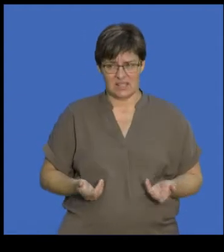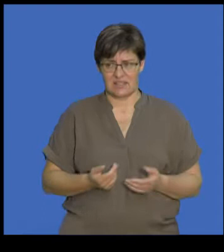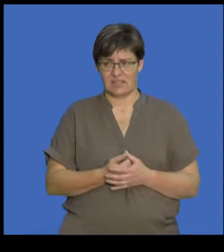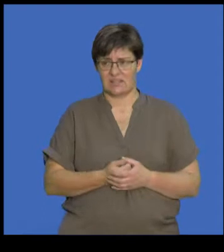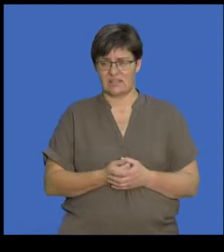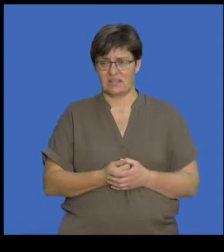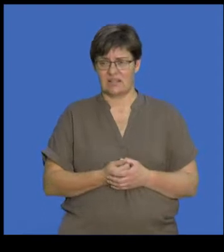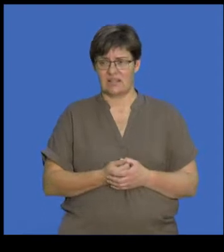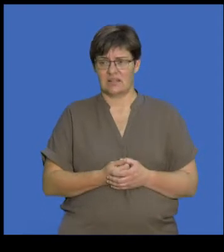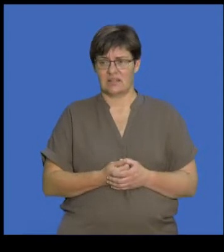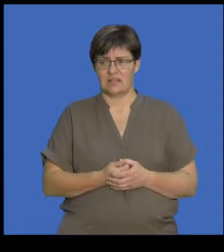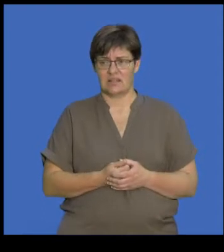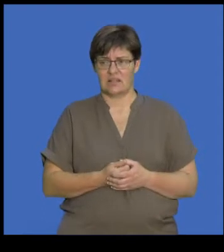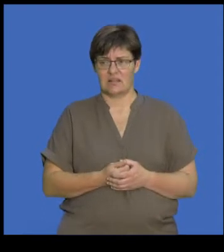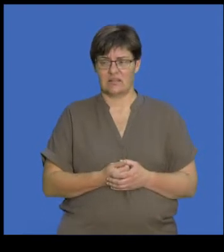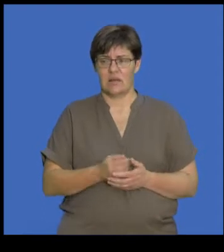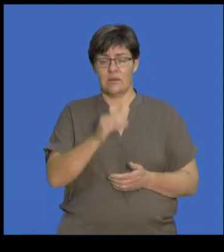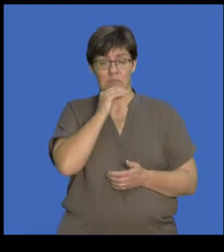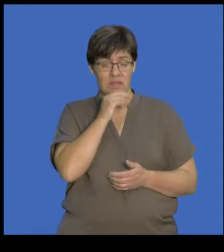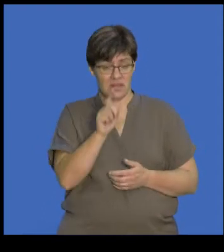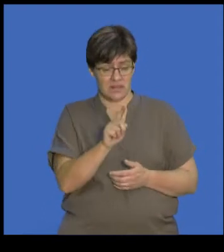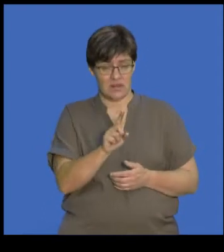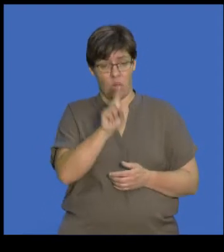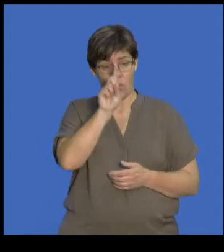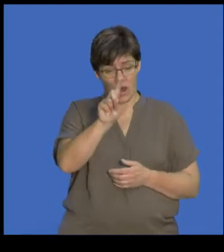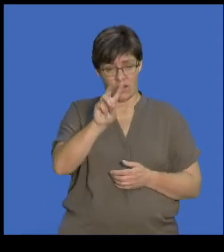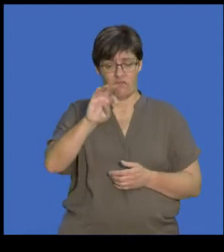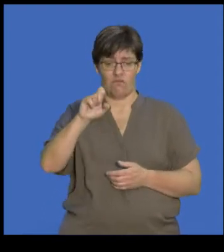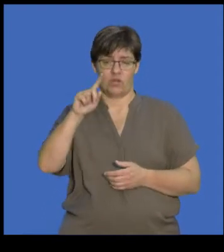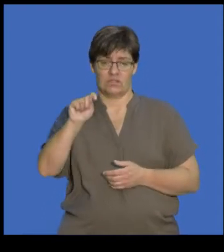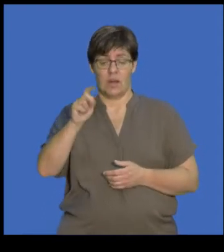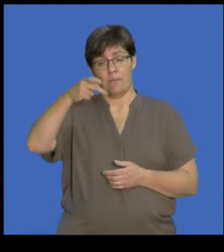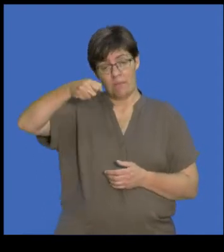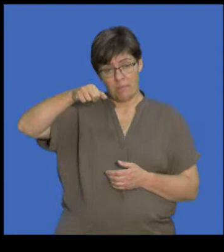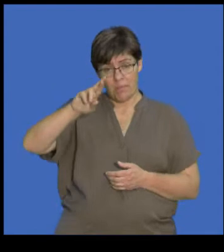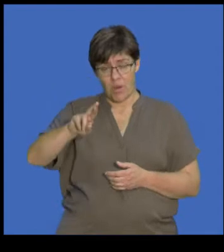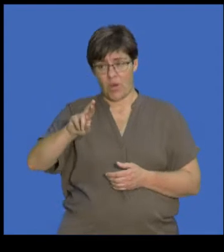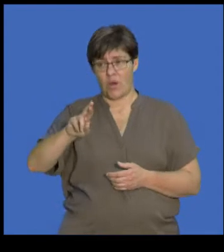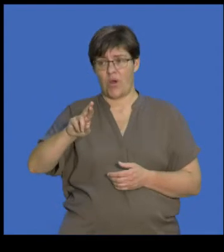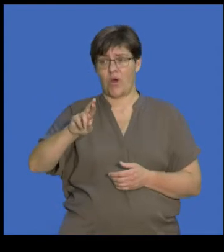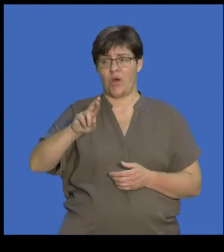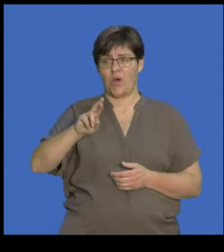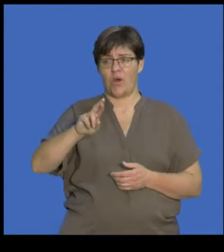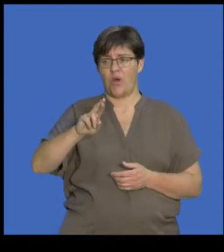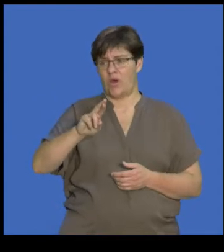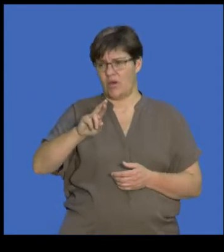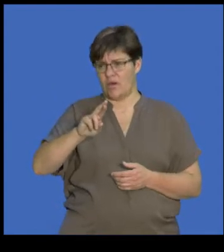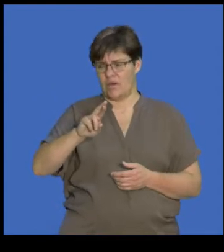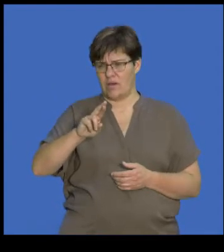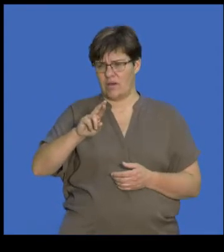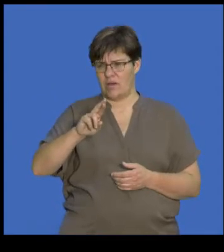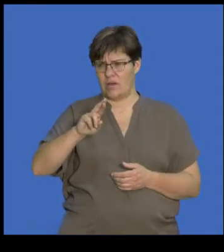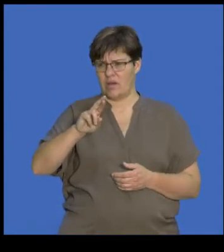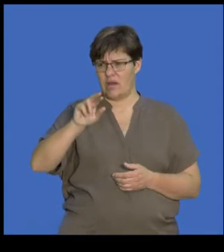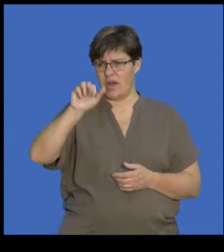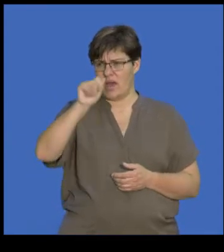ohm. What we mean that we've got 1 volt per ampere, okay, because that's the